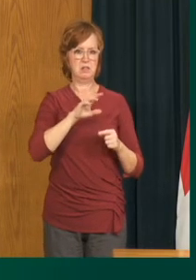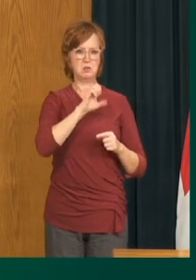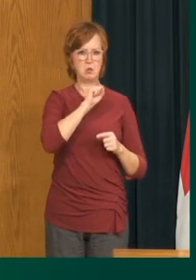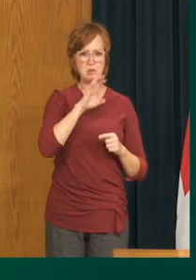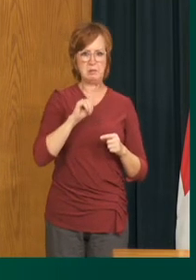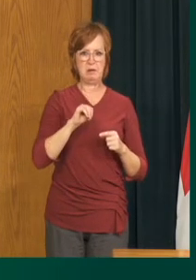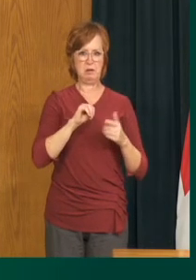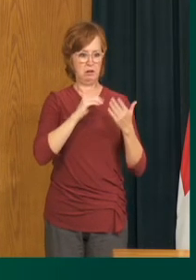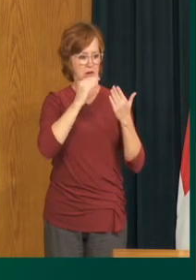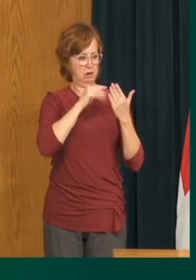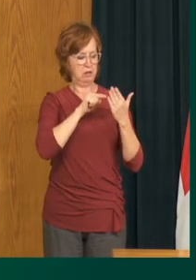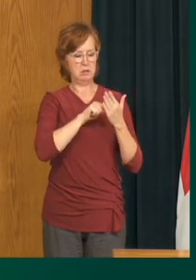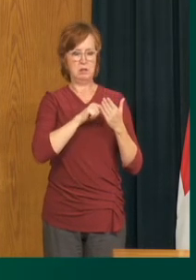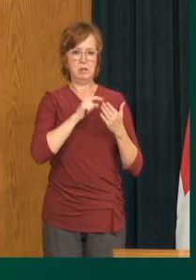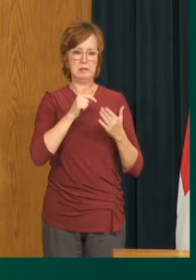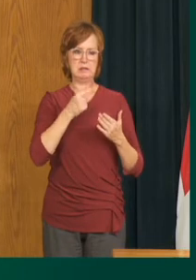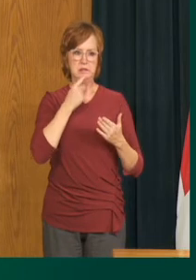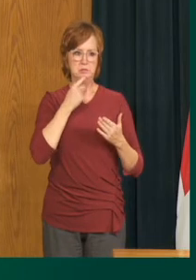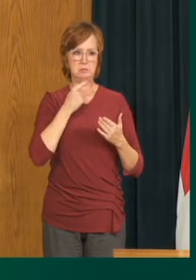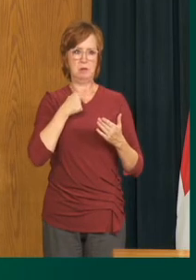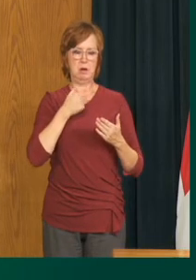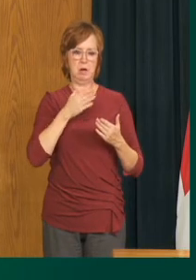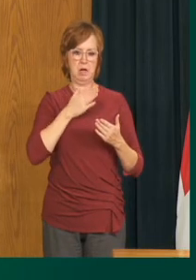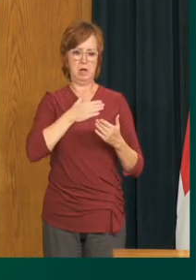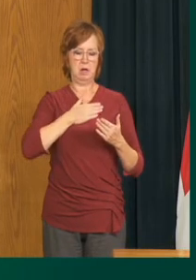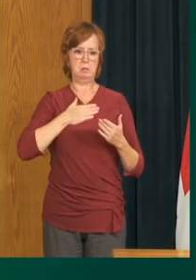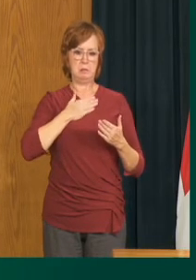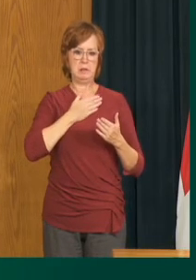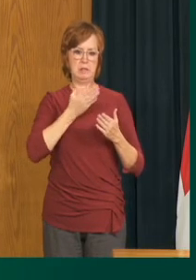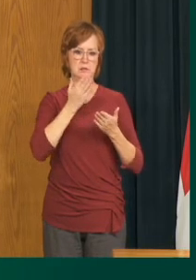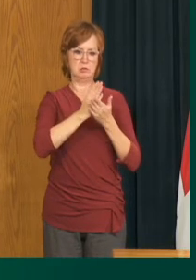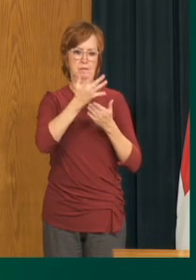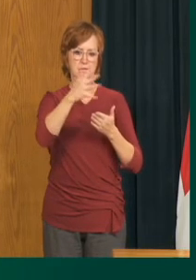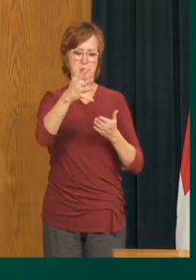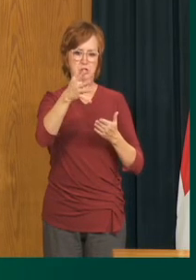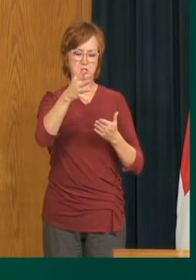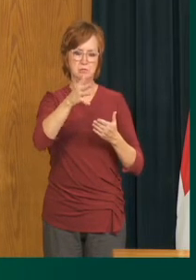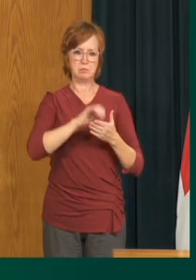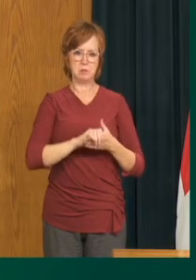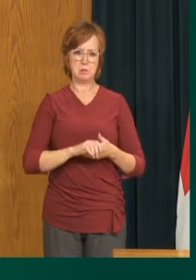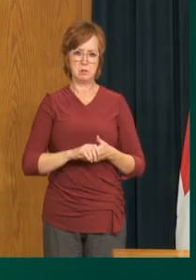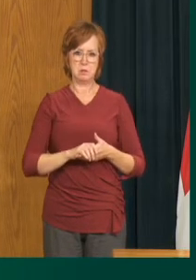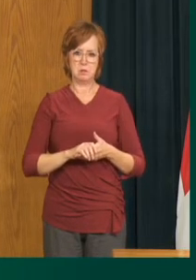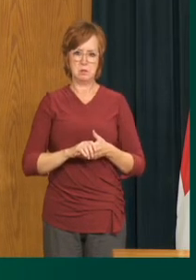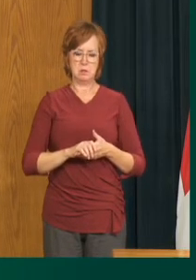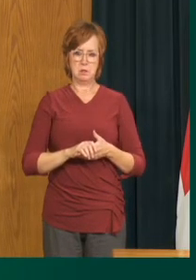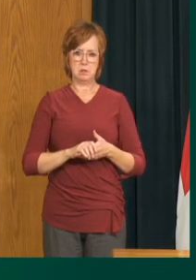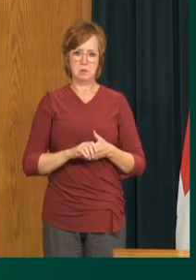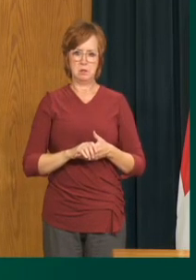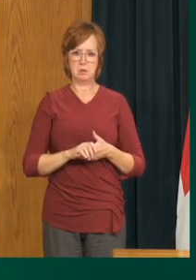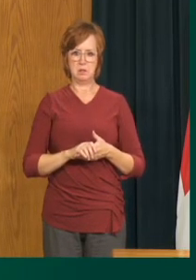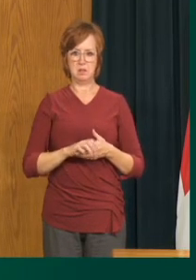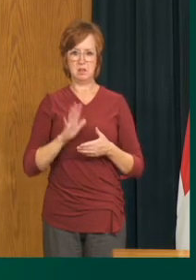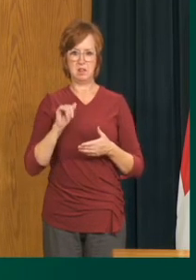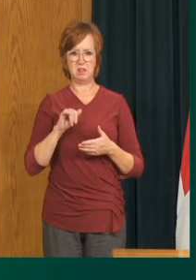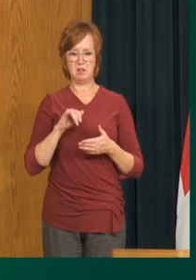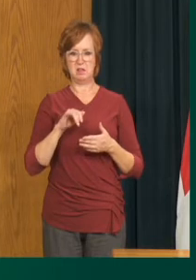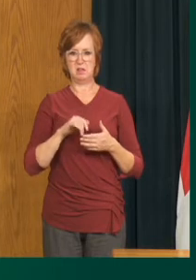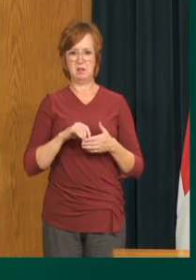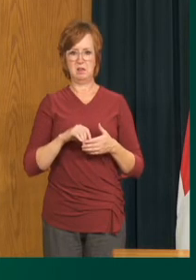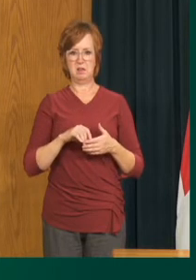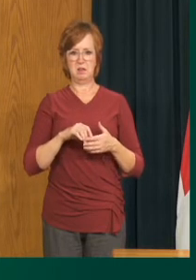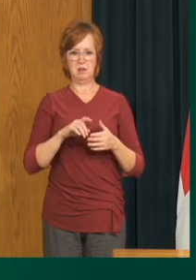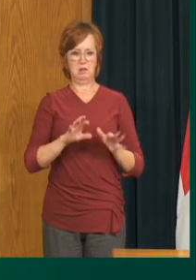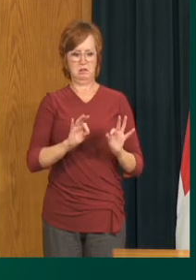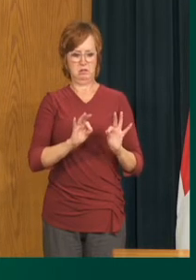pages that may be out there, and I would ask them to quit. This is a much larger challenge that we are facing than one that should